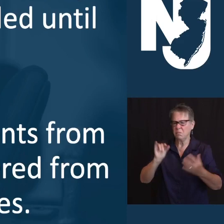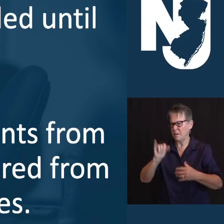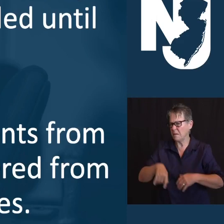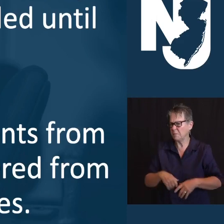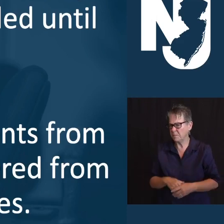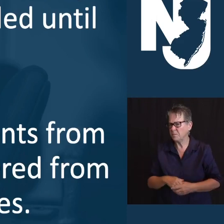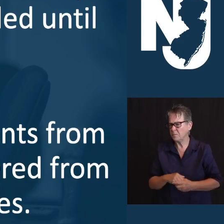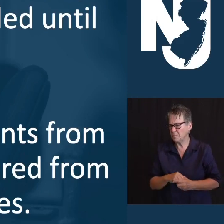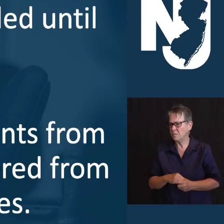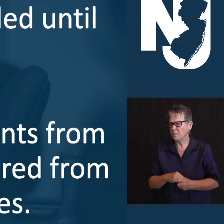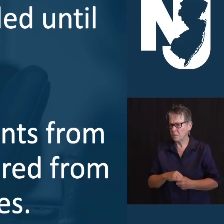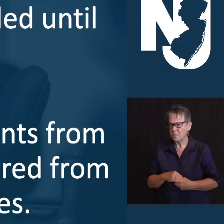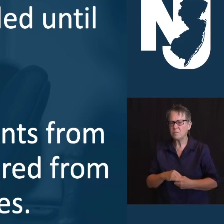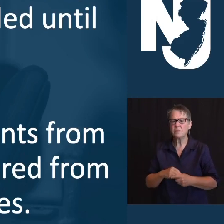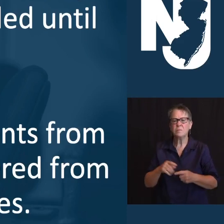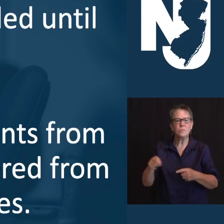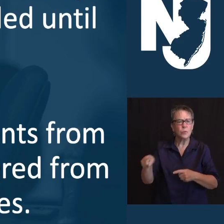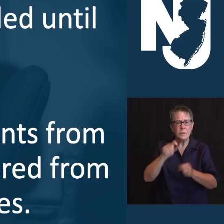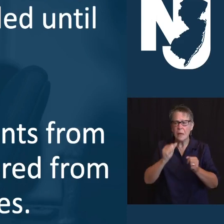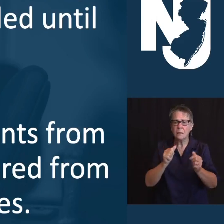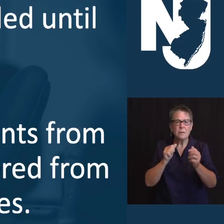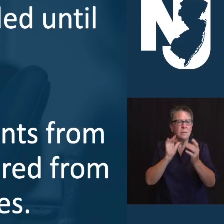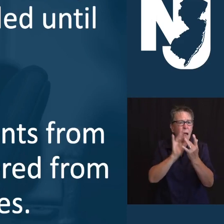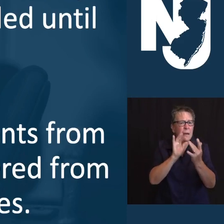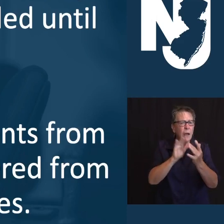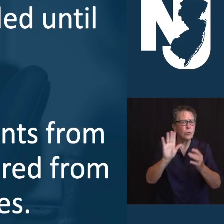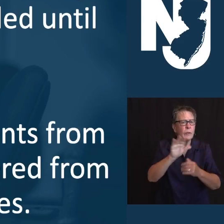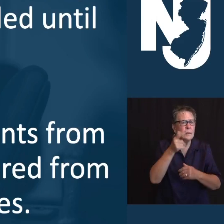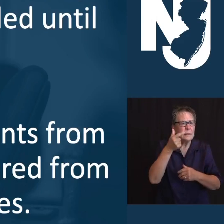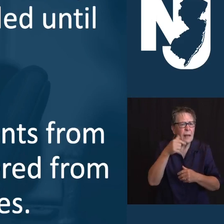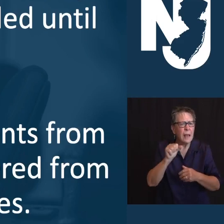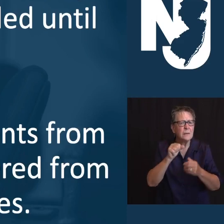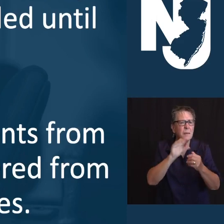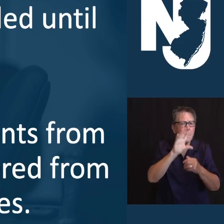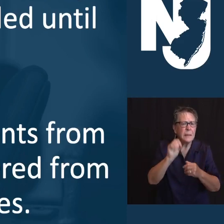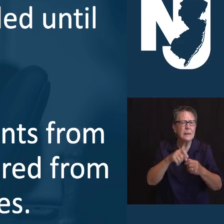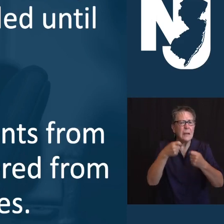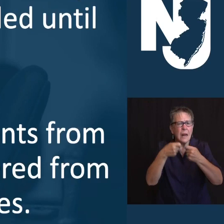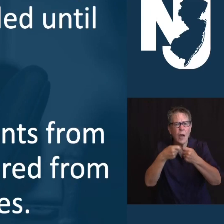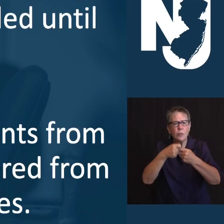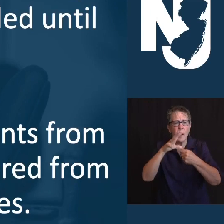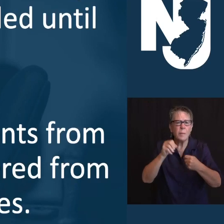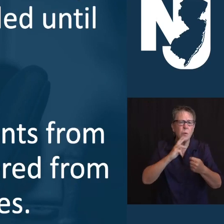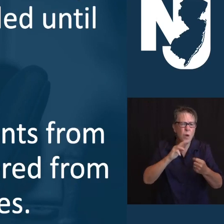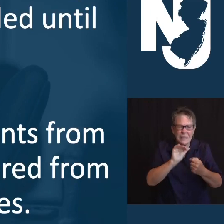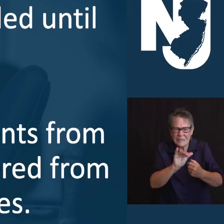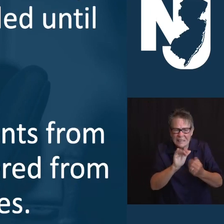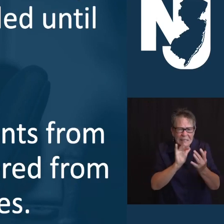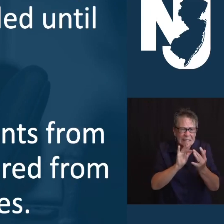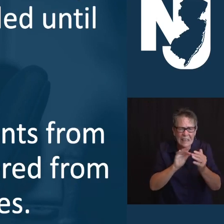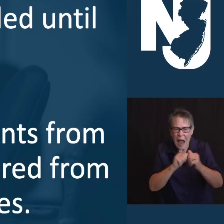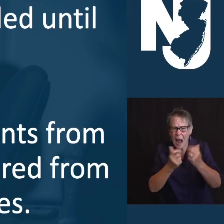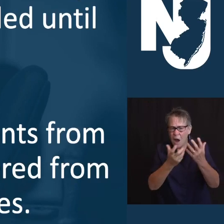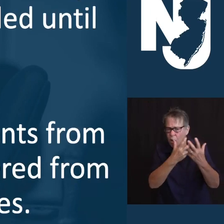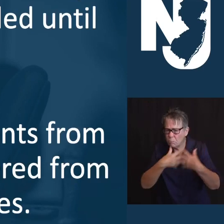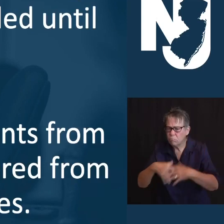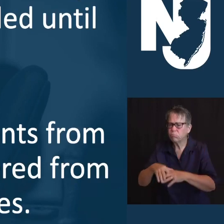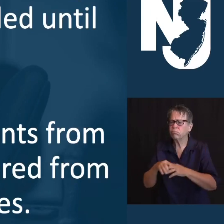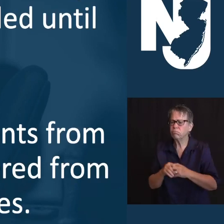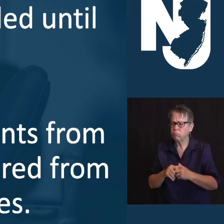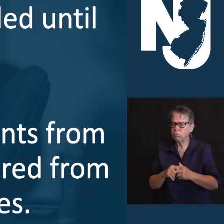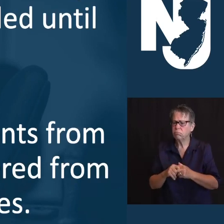reimburse customers who experience power outages of 3 days or longer because of Tropical Storm